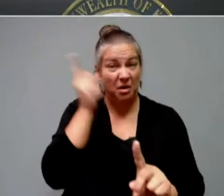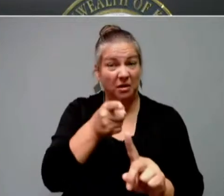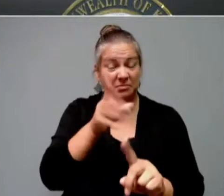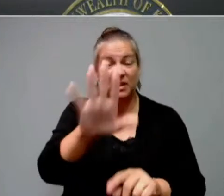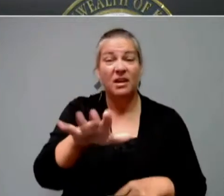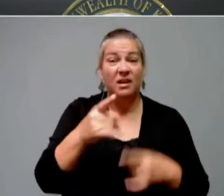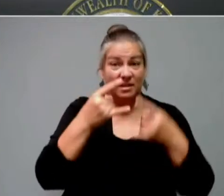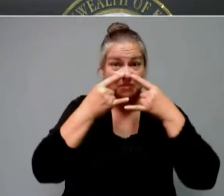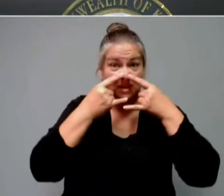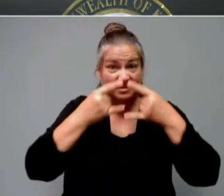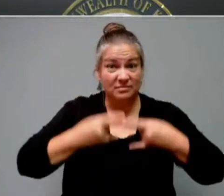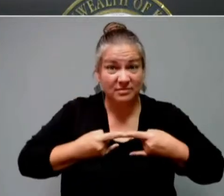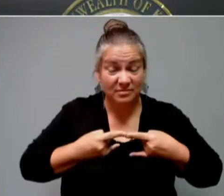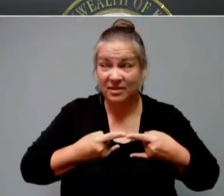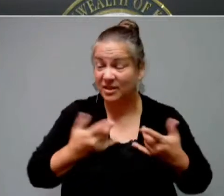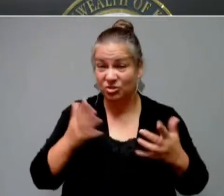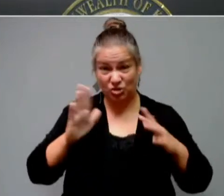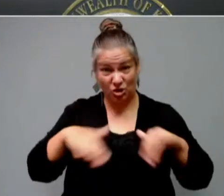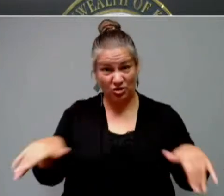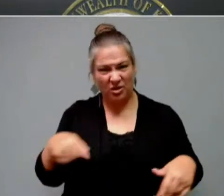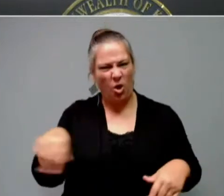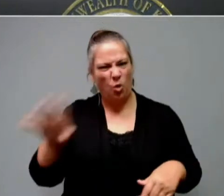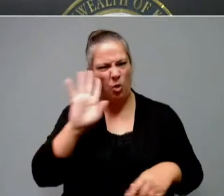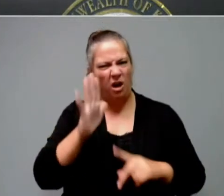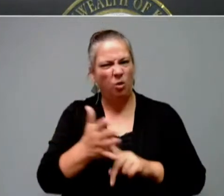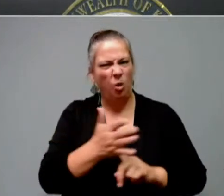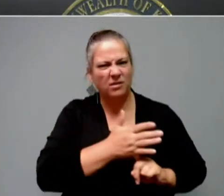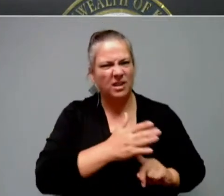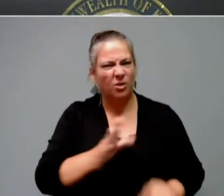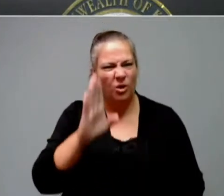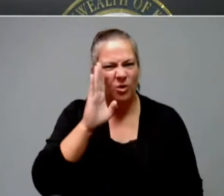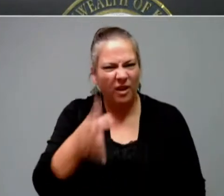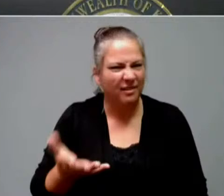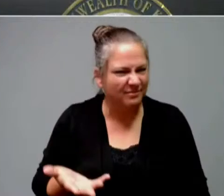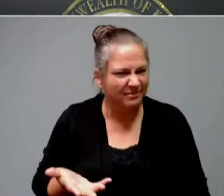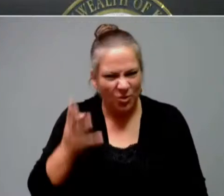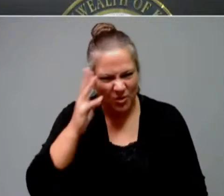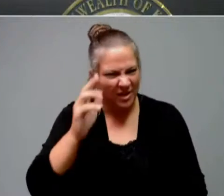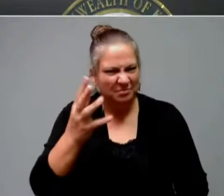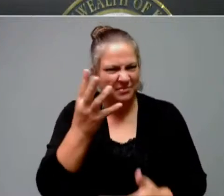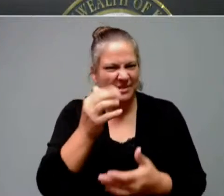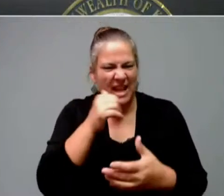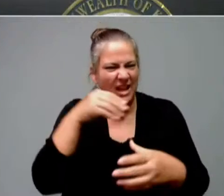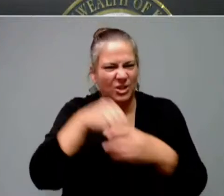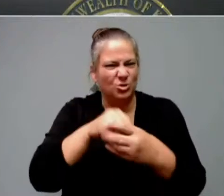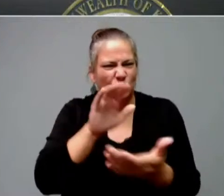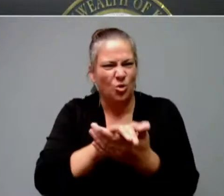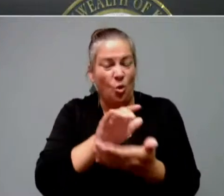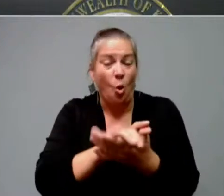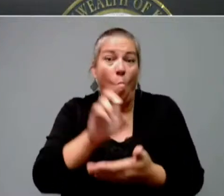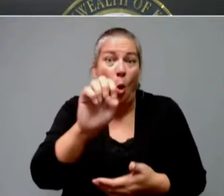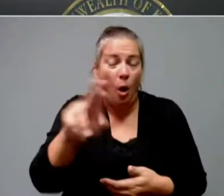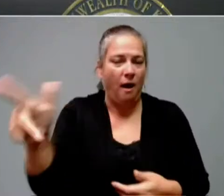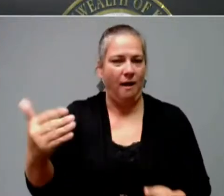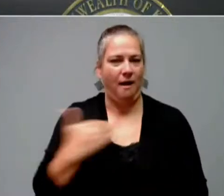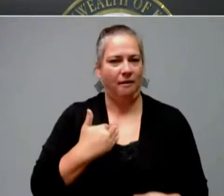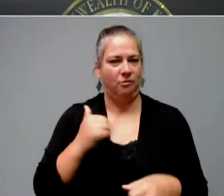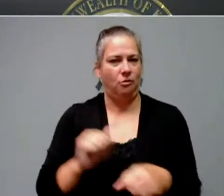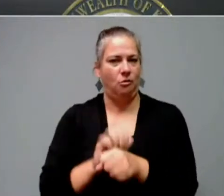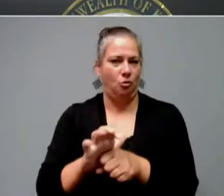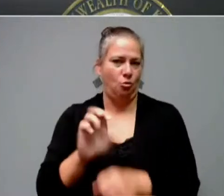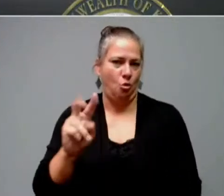children are going to end up in quarantine and not be in school, or worse, they end up with COVID, or worse, they end